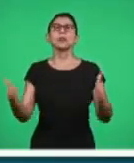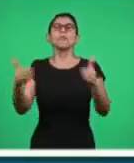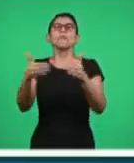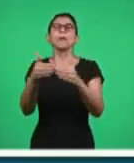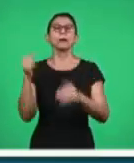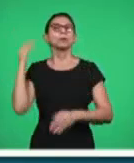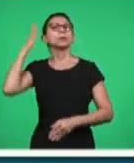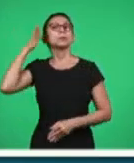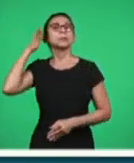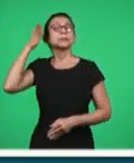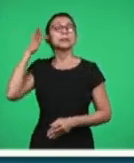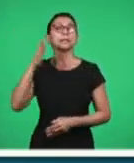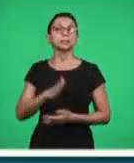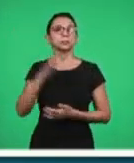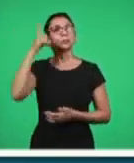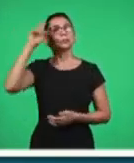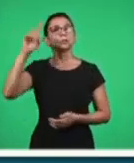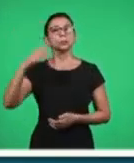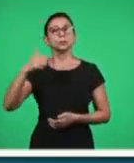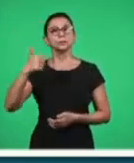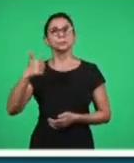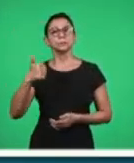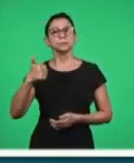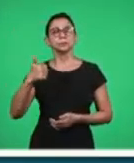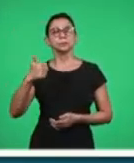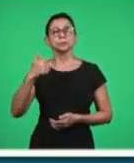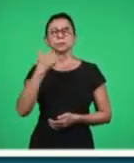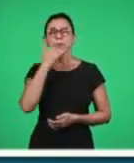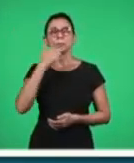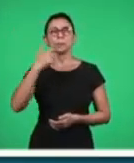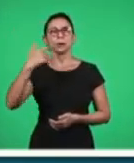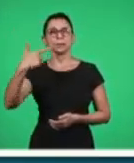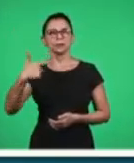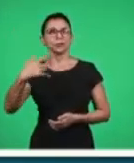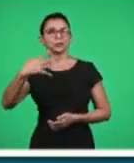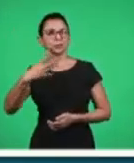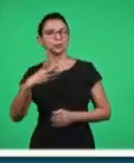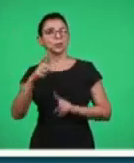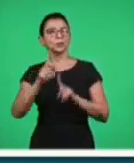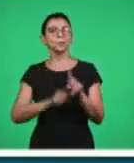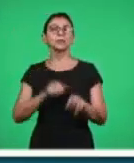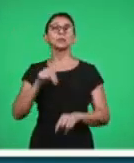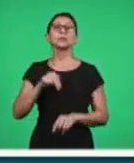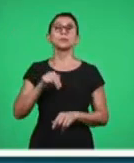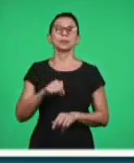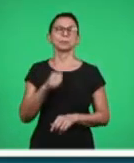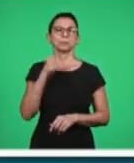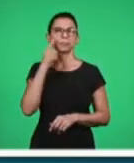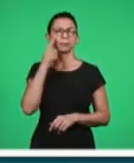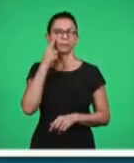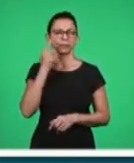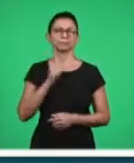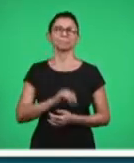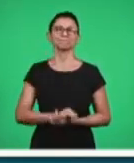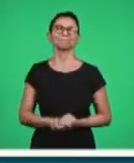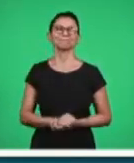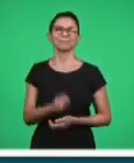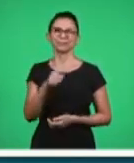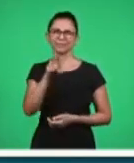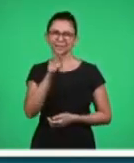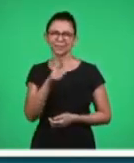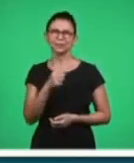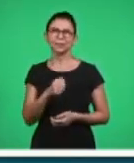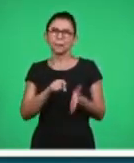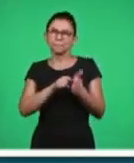on the period of the 24th of November? According to Pastor Dedji, has already mentioned the topic. So,